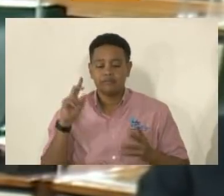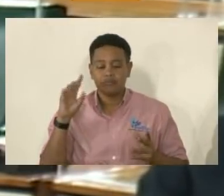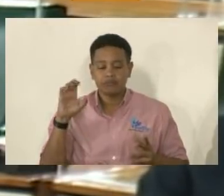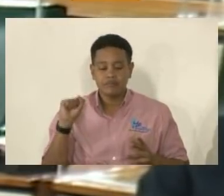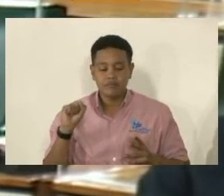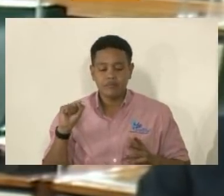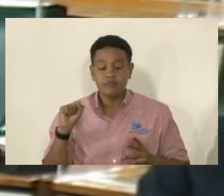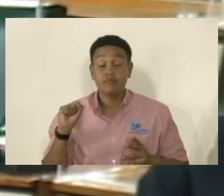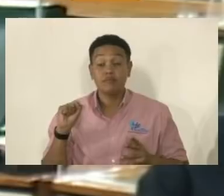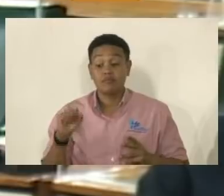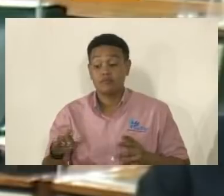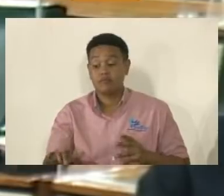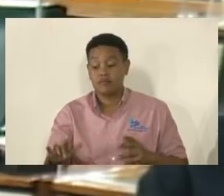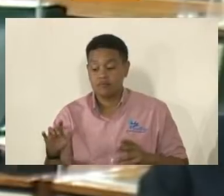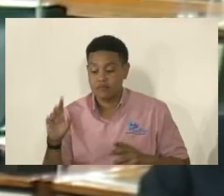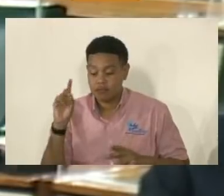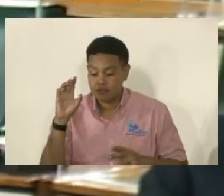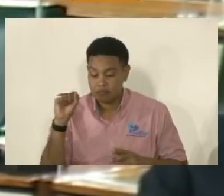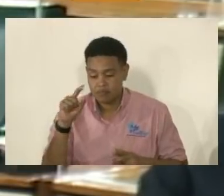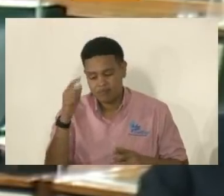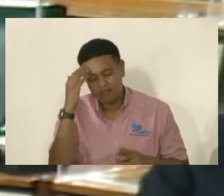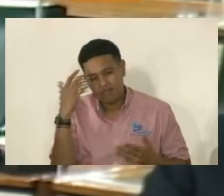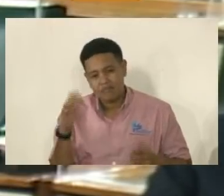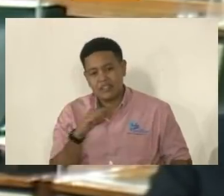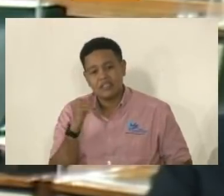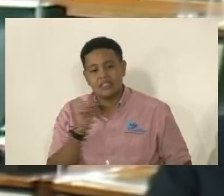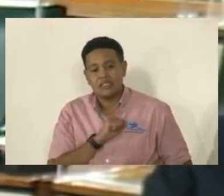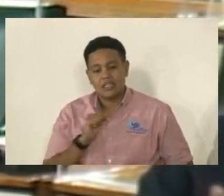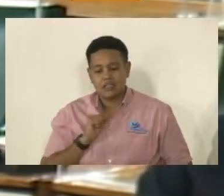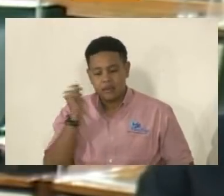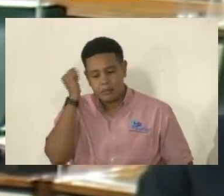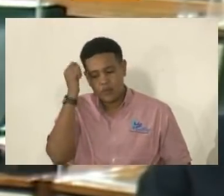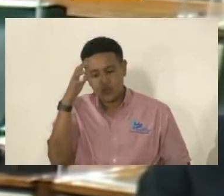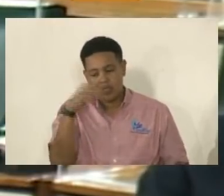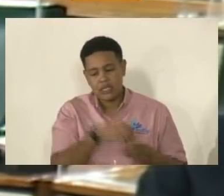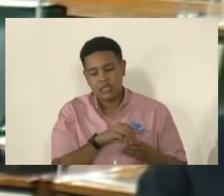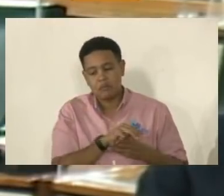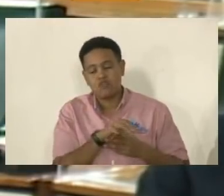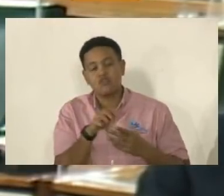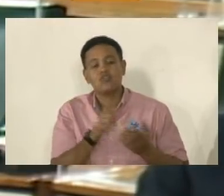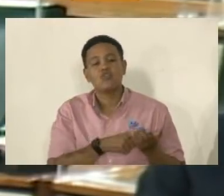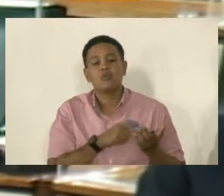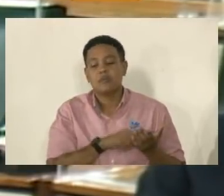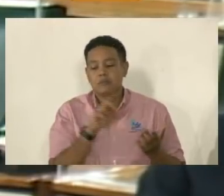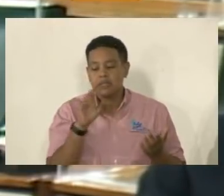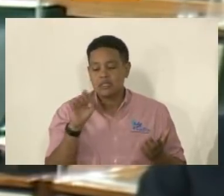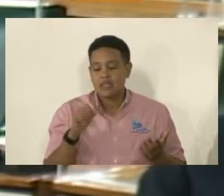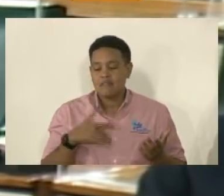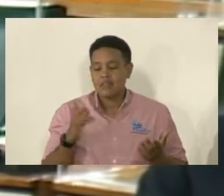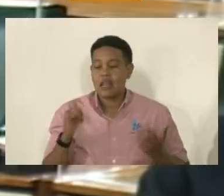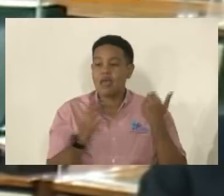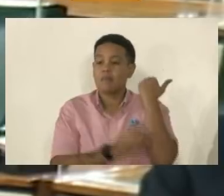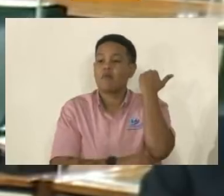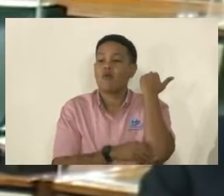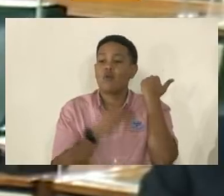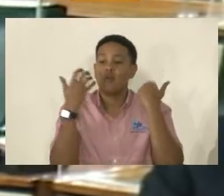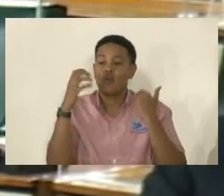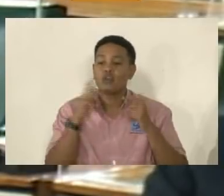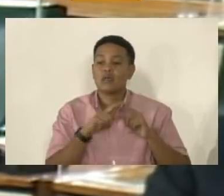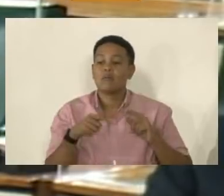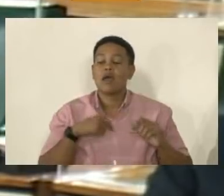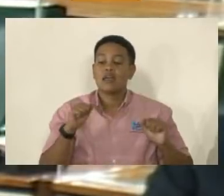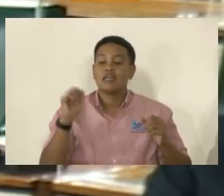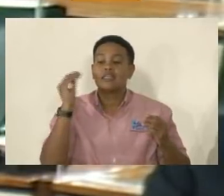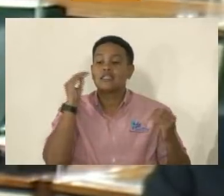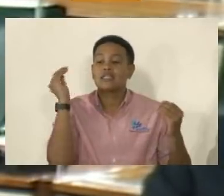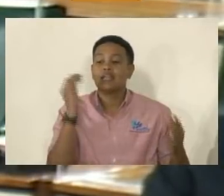DCS, Senator Bunting, and you would notice sometimes in the ministry feel like the poor cousins, but I can tell you, you have